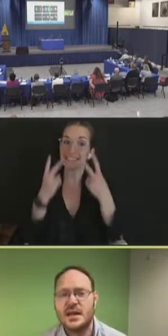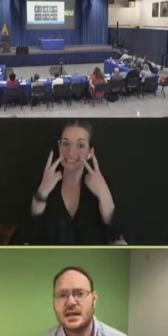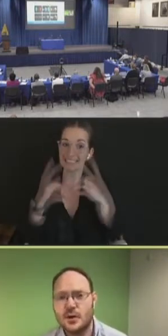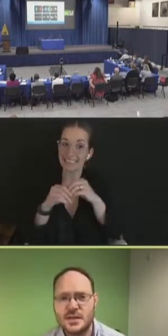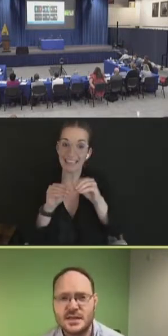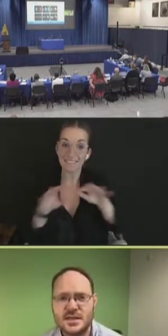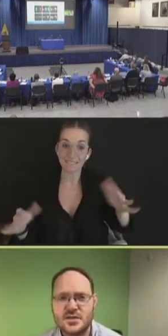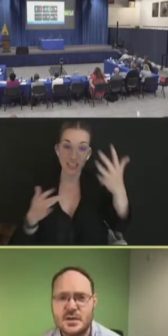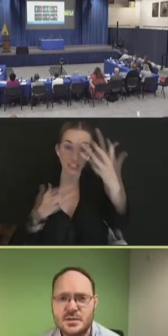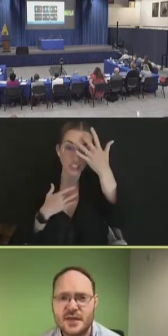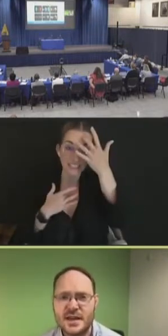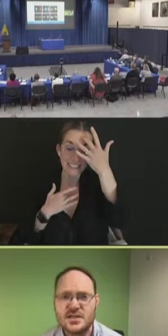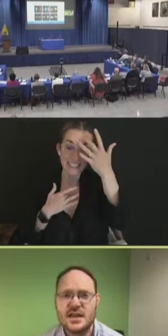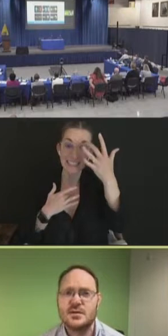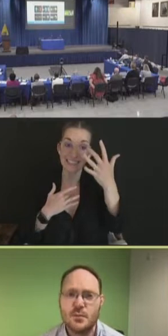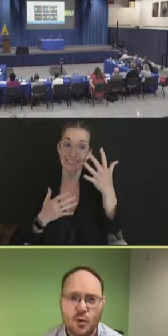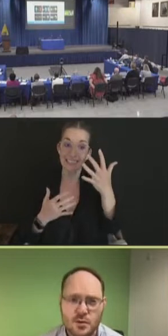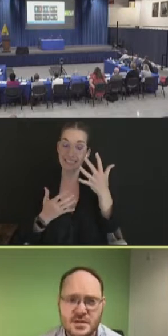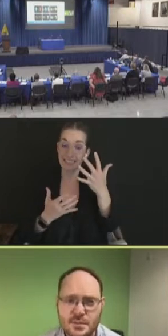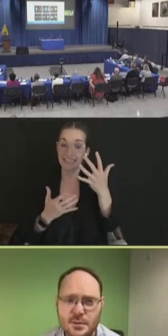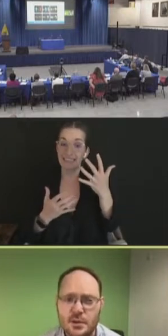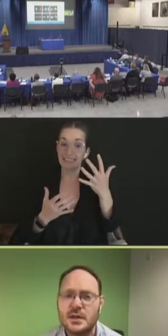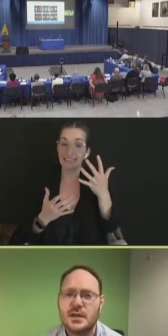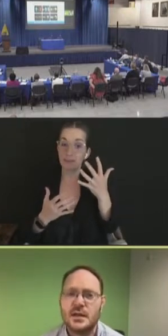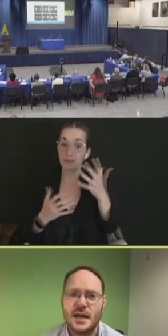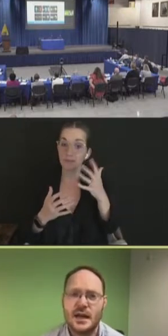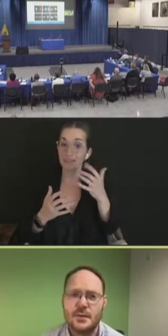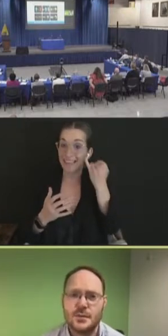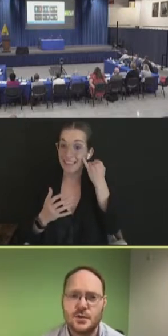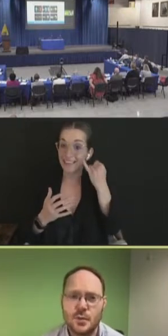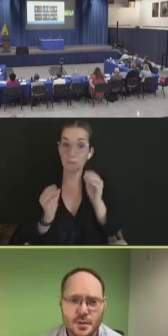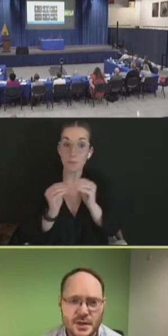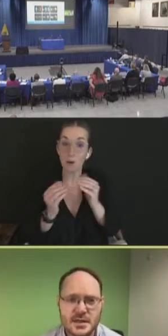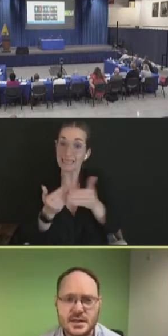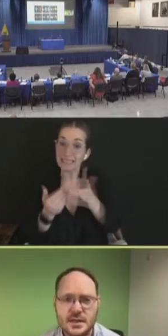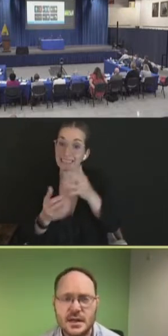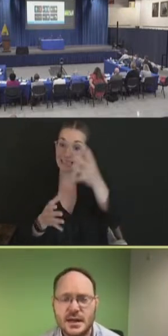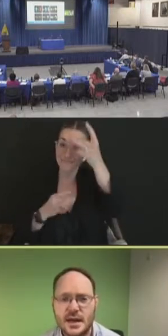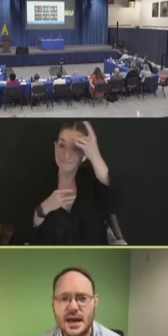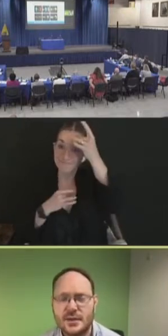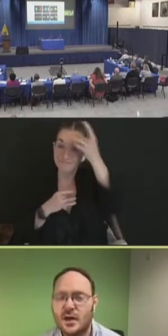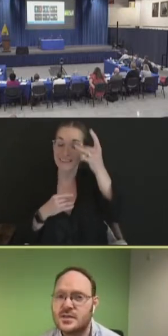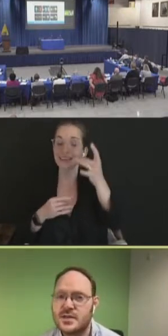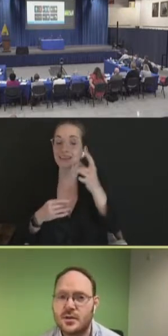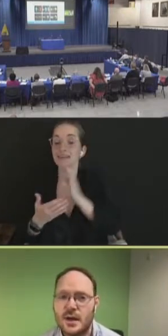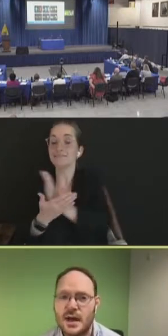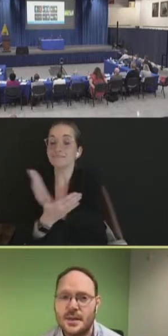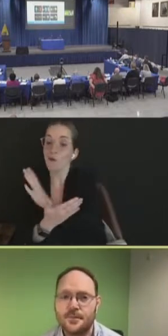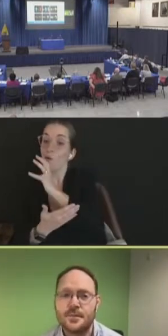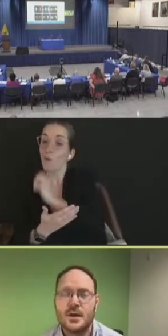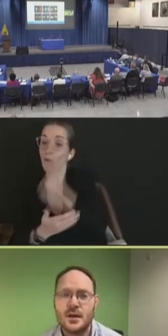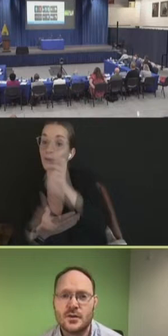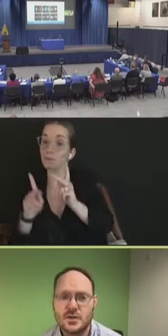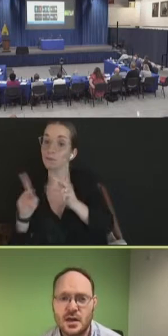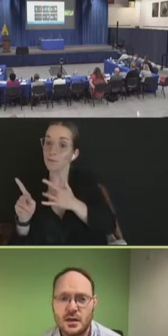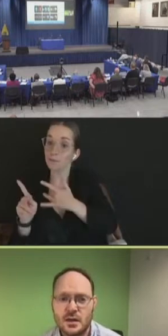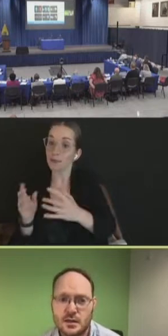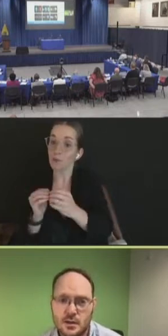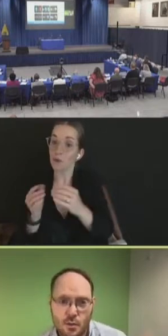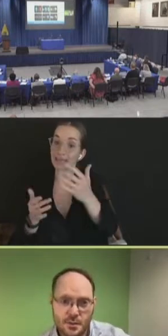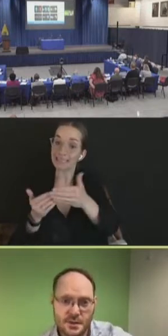susceptibility. Those at the extremes of age tend to be more susceptible to morbidity, and also